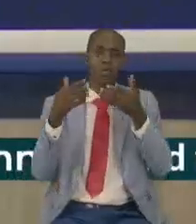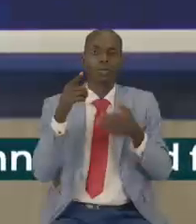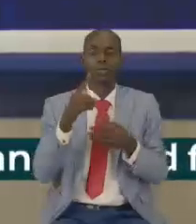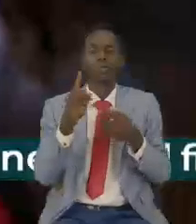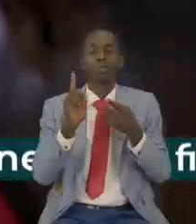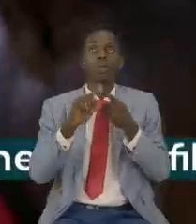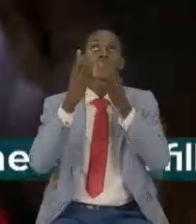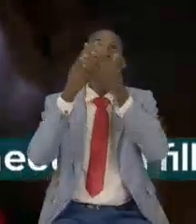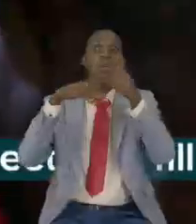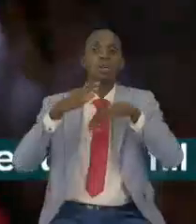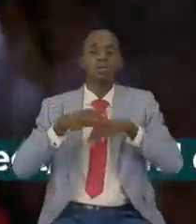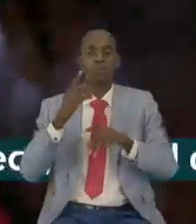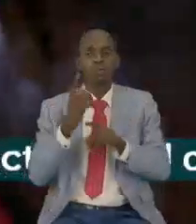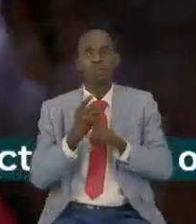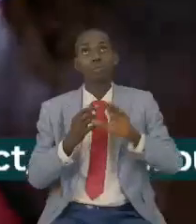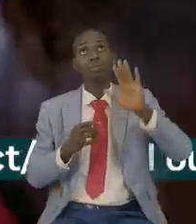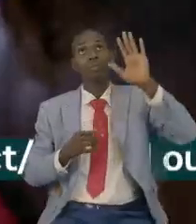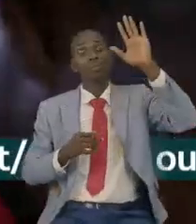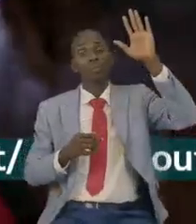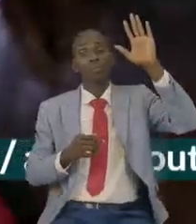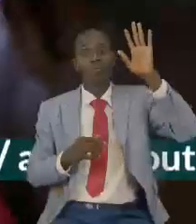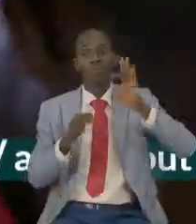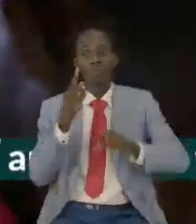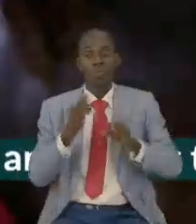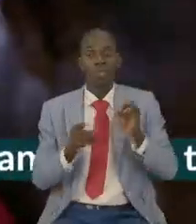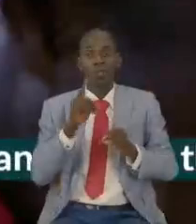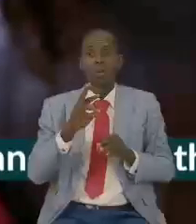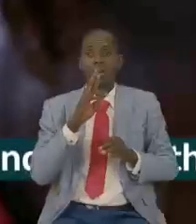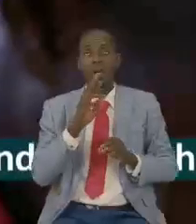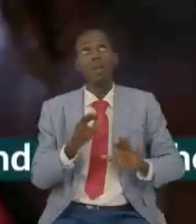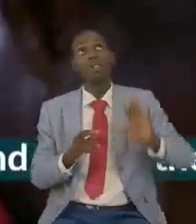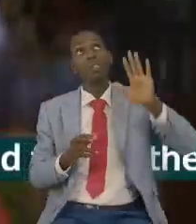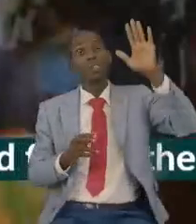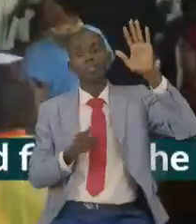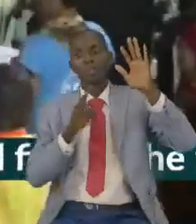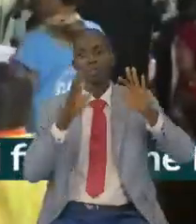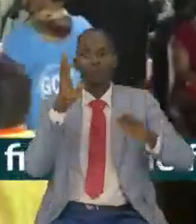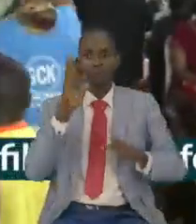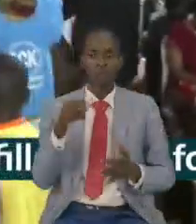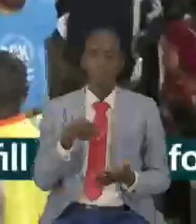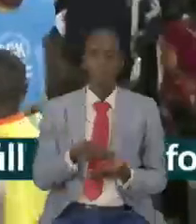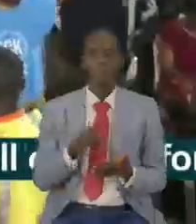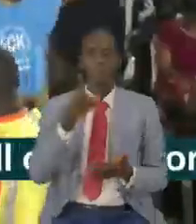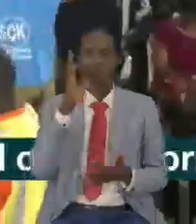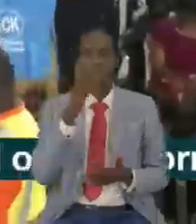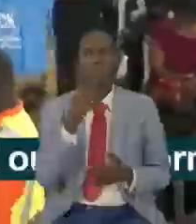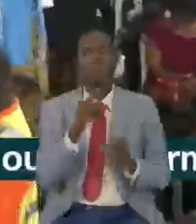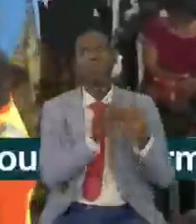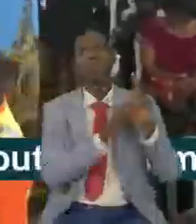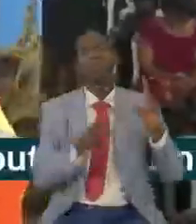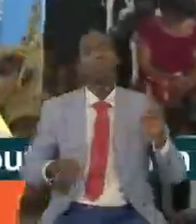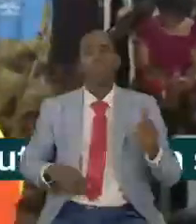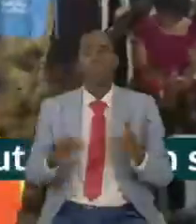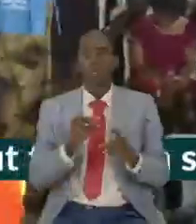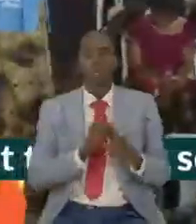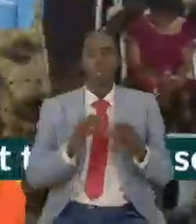you are raising up your hand, you will stand up. You say, Lord, I thank you. Lord, I thank you. The light